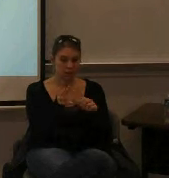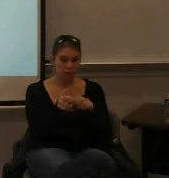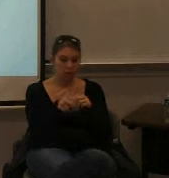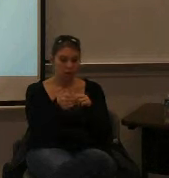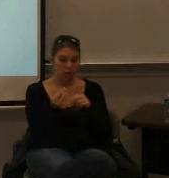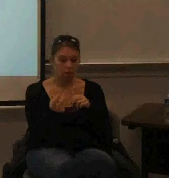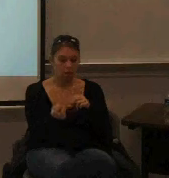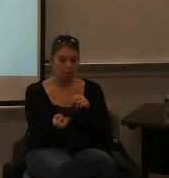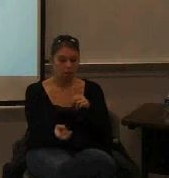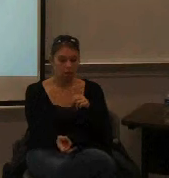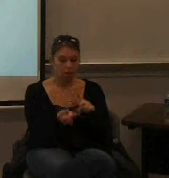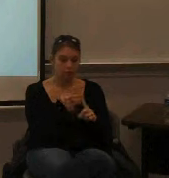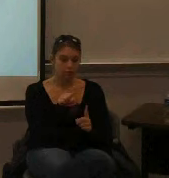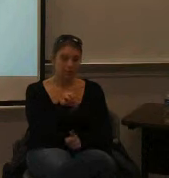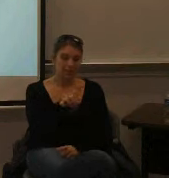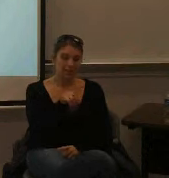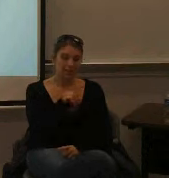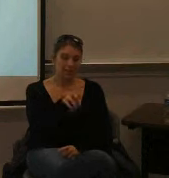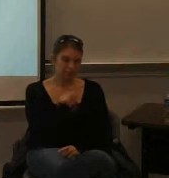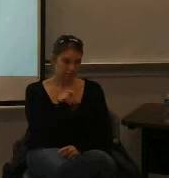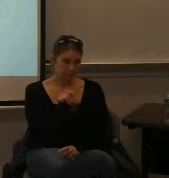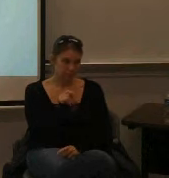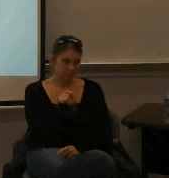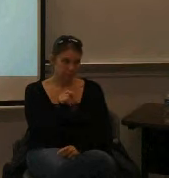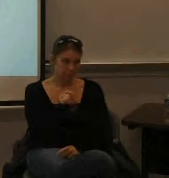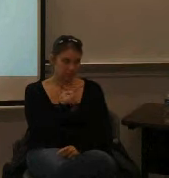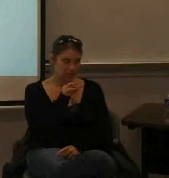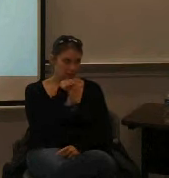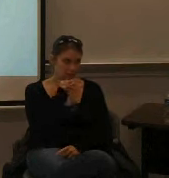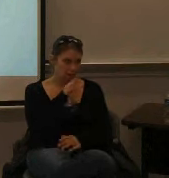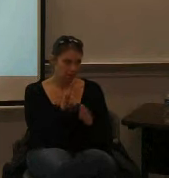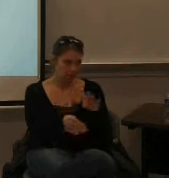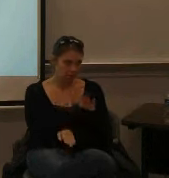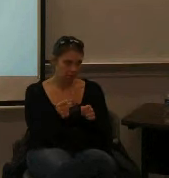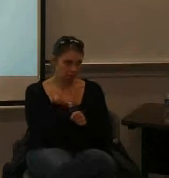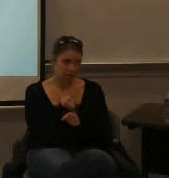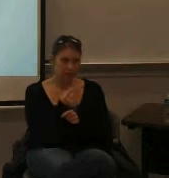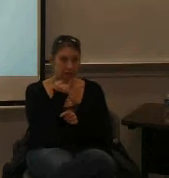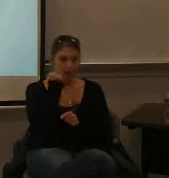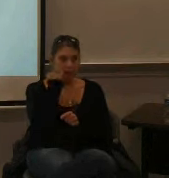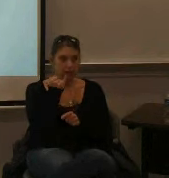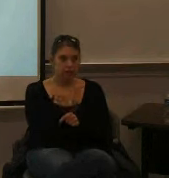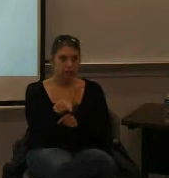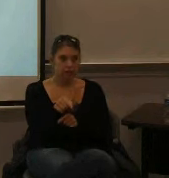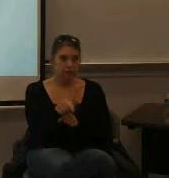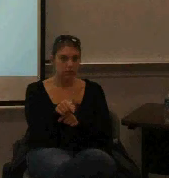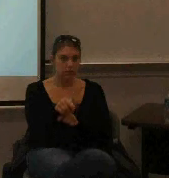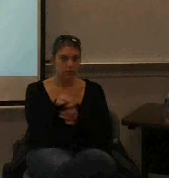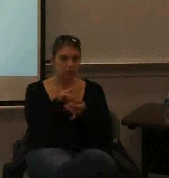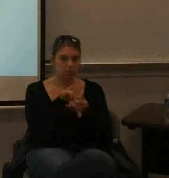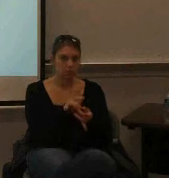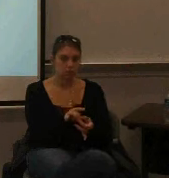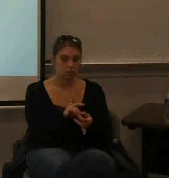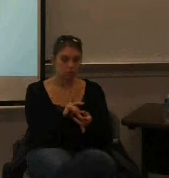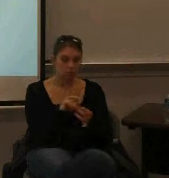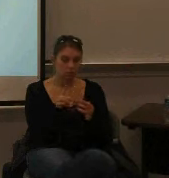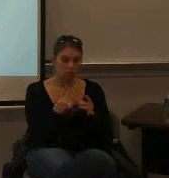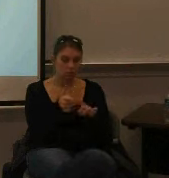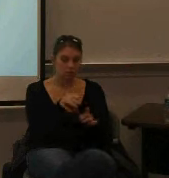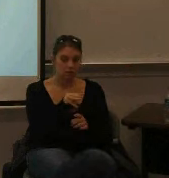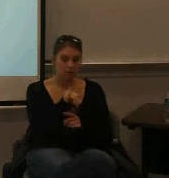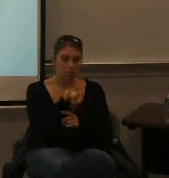all the way down into the sediment, right? And if it dissociates, when the